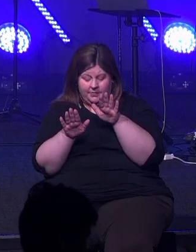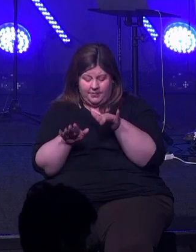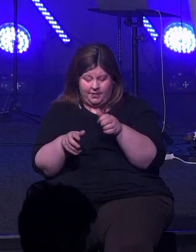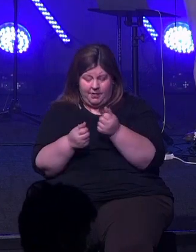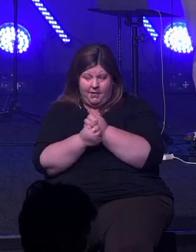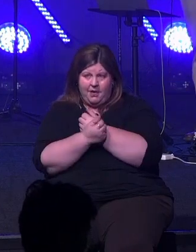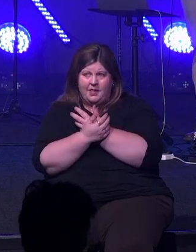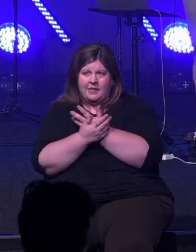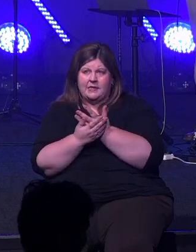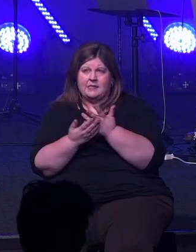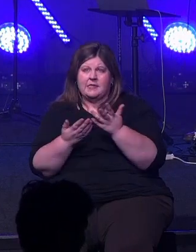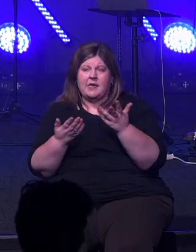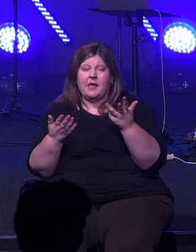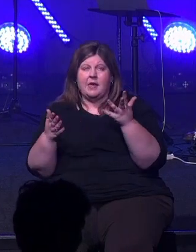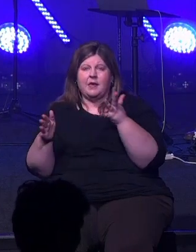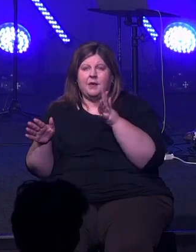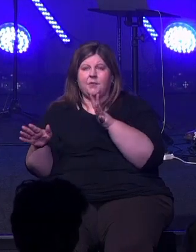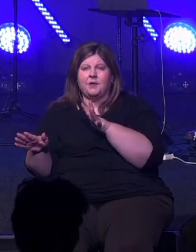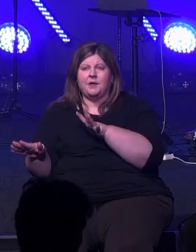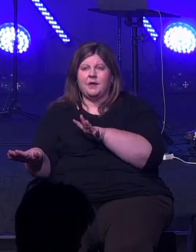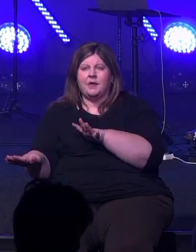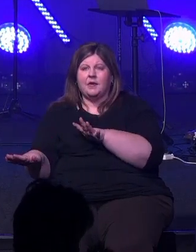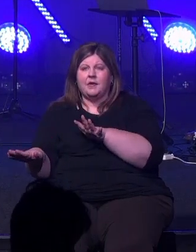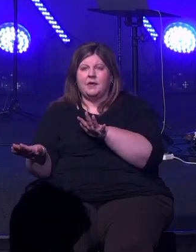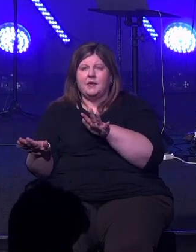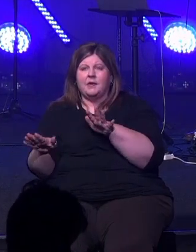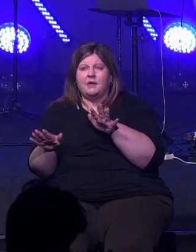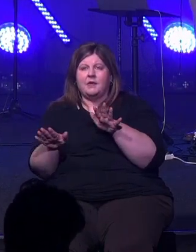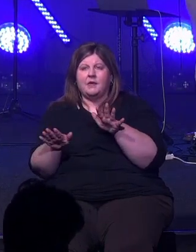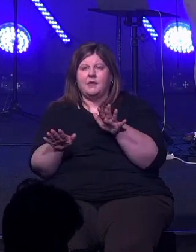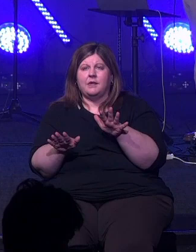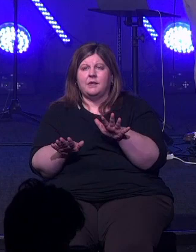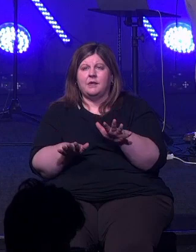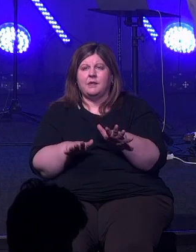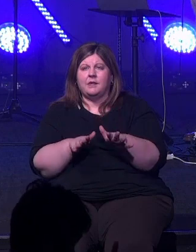submission, all is at